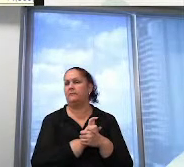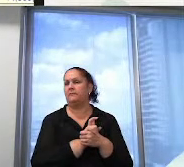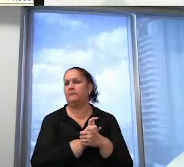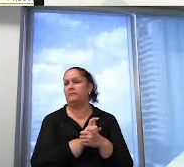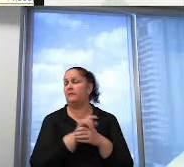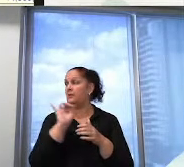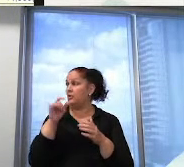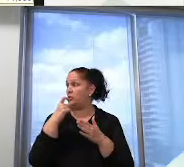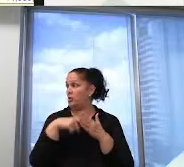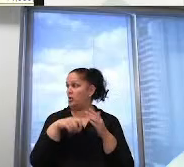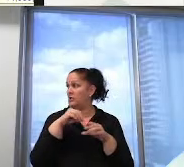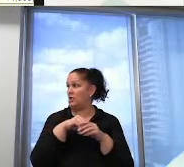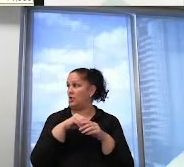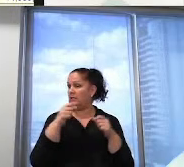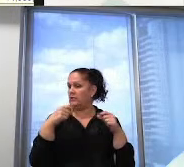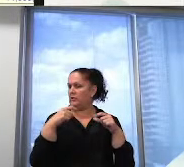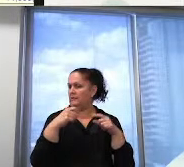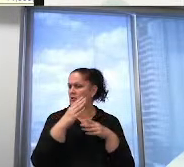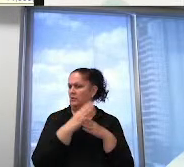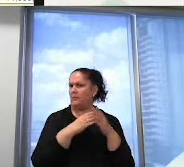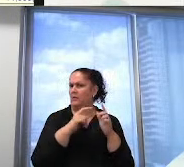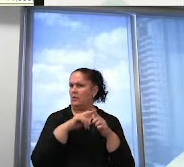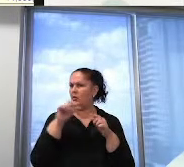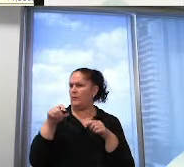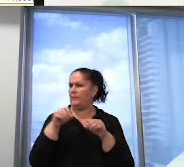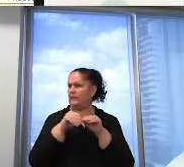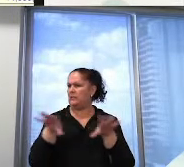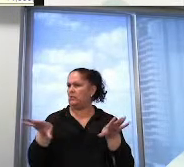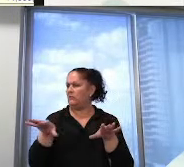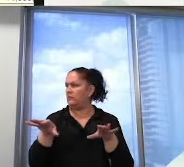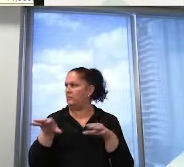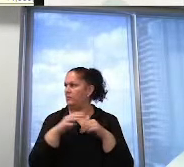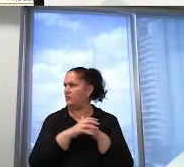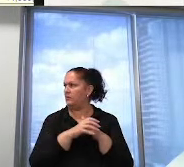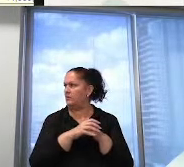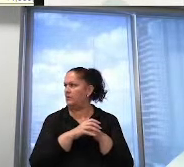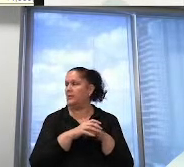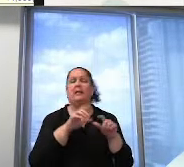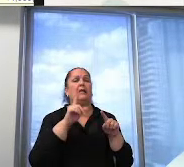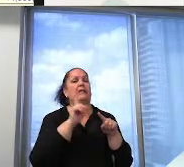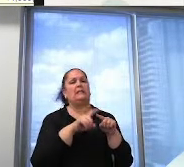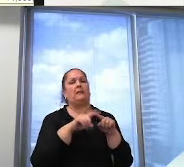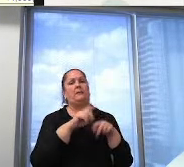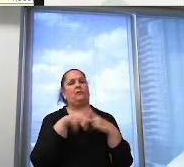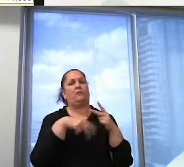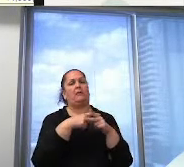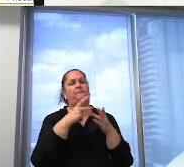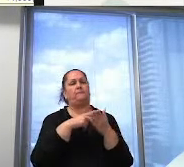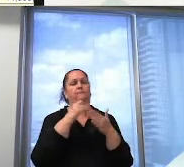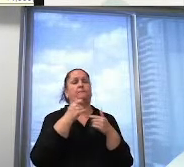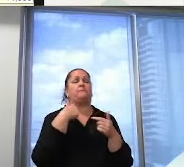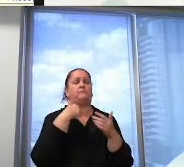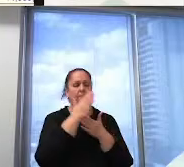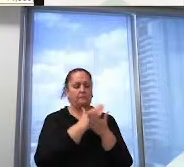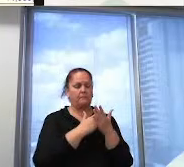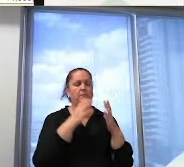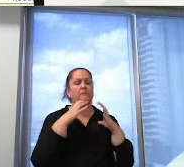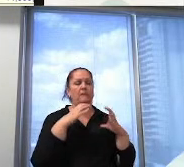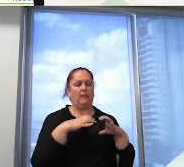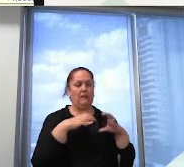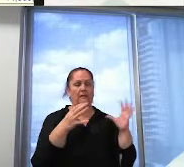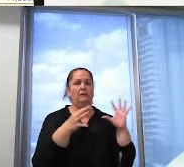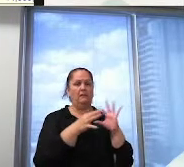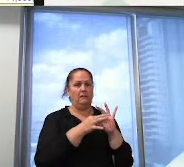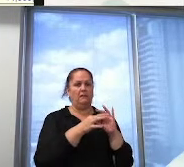perspective. Those costs are on the transmission side, or those would be on the distribution side? Depending on the type of project, we do have